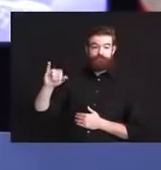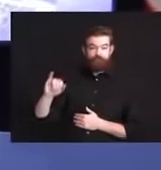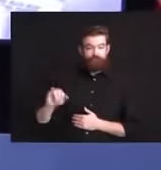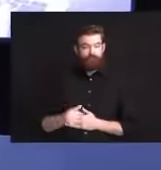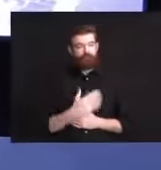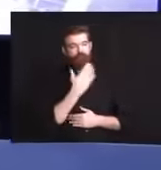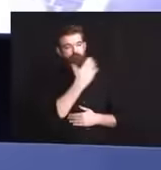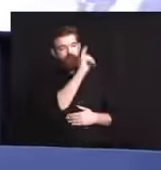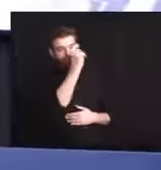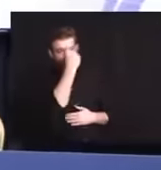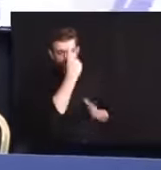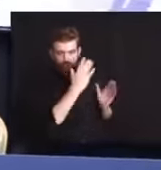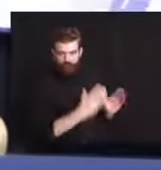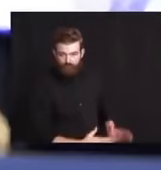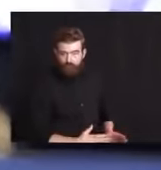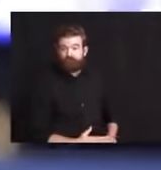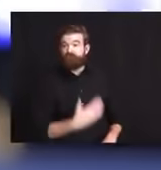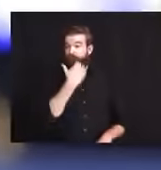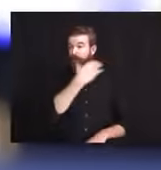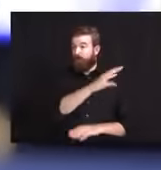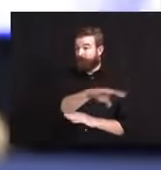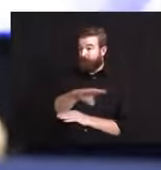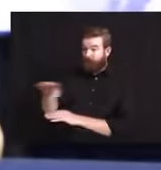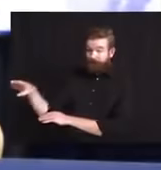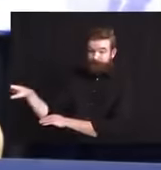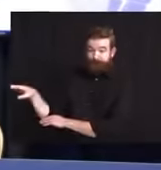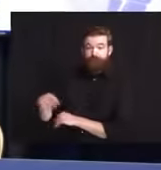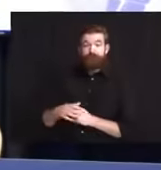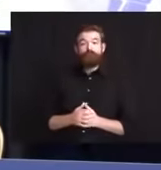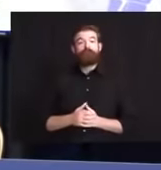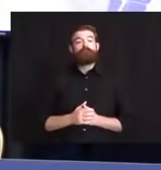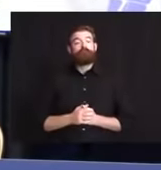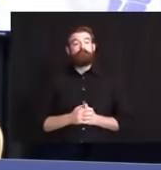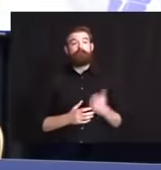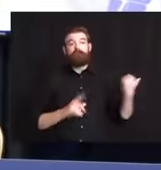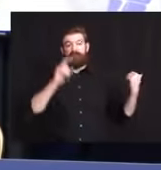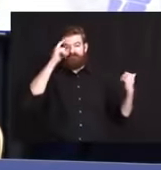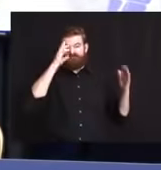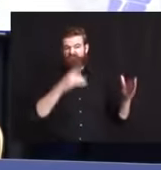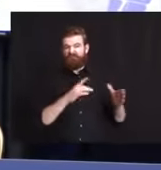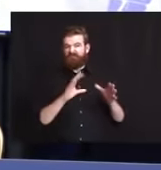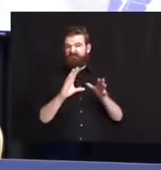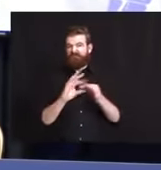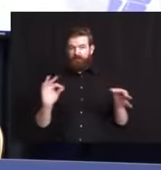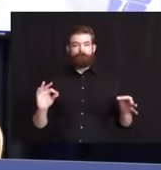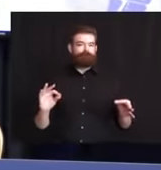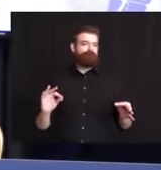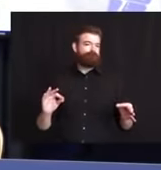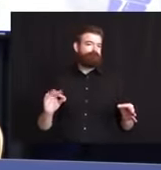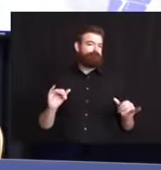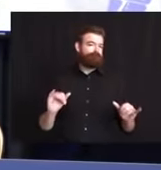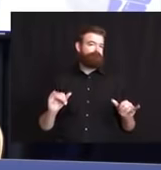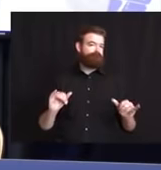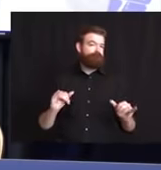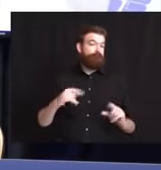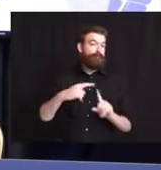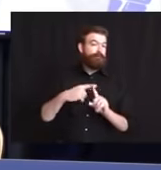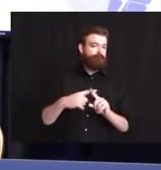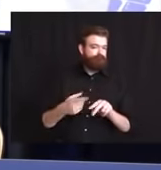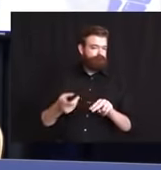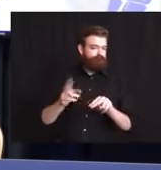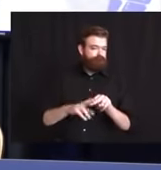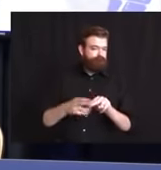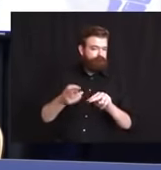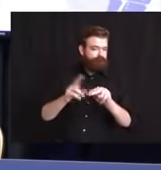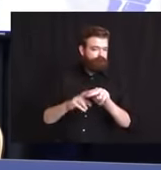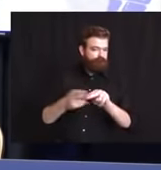afternoon. As the Governor noted, we continue to see a rise in cases, some linked to gatherings,